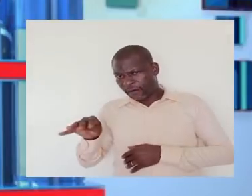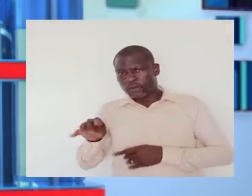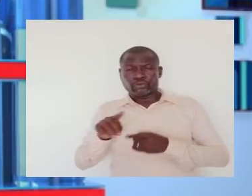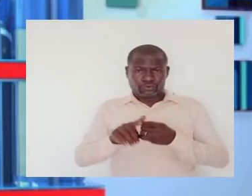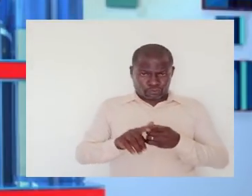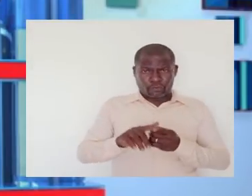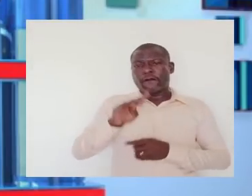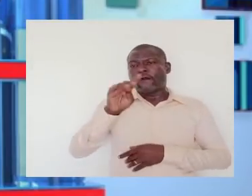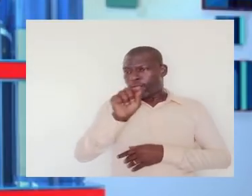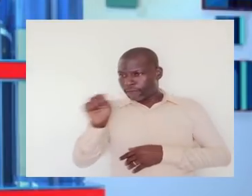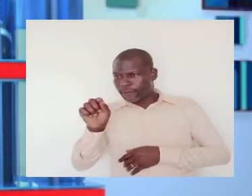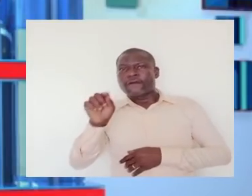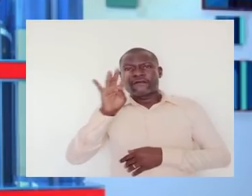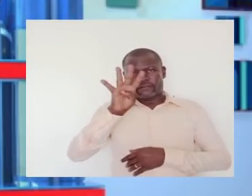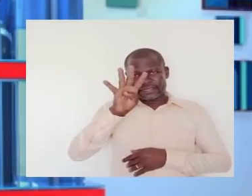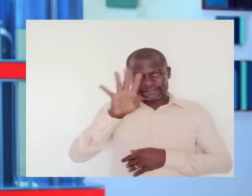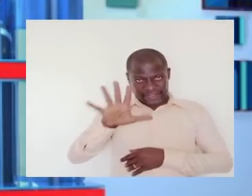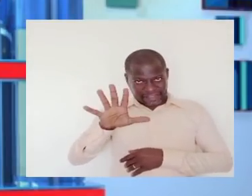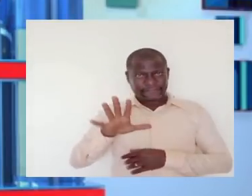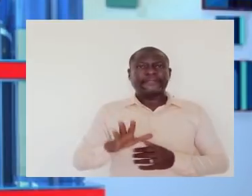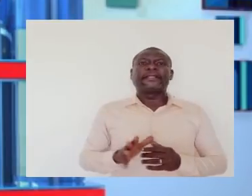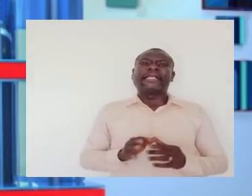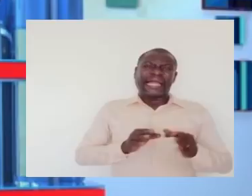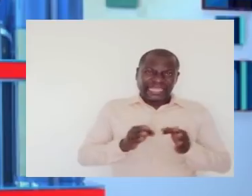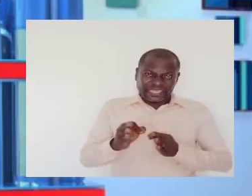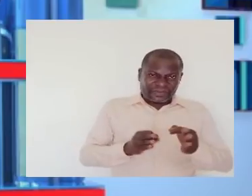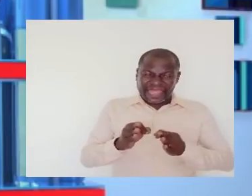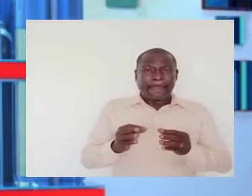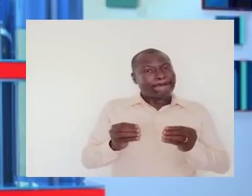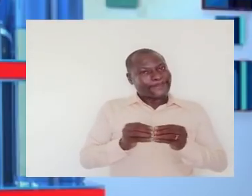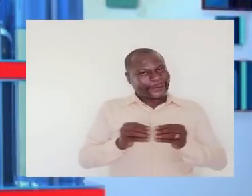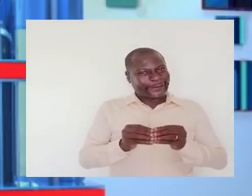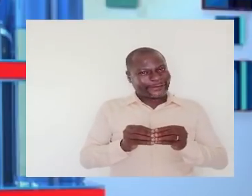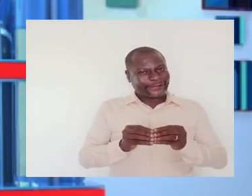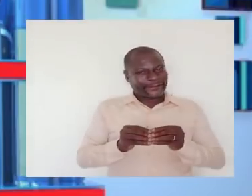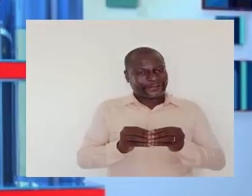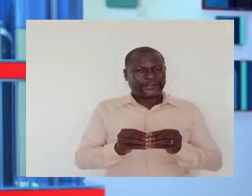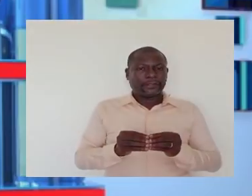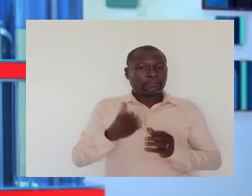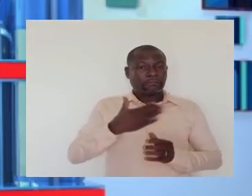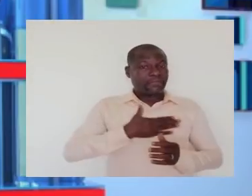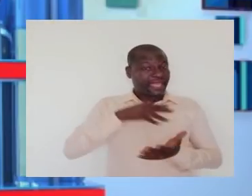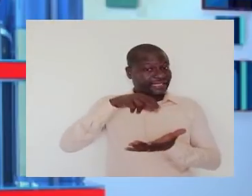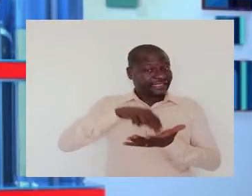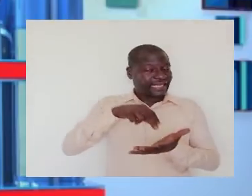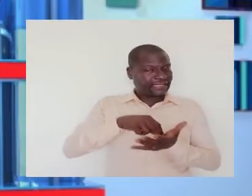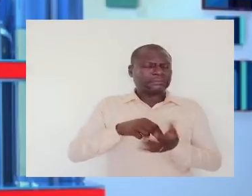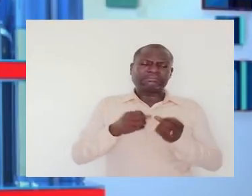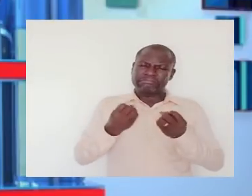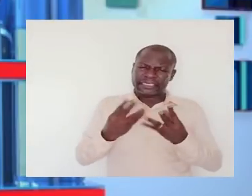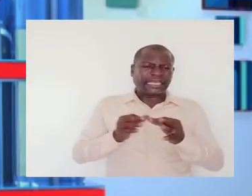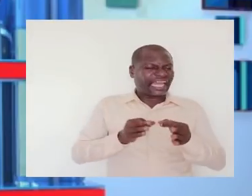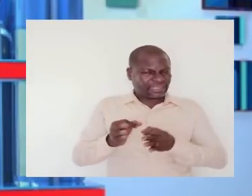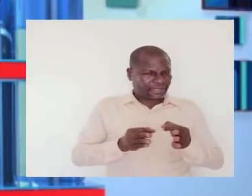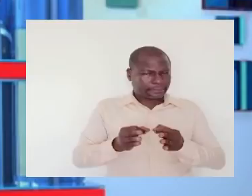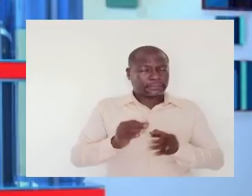asomafo onyuma etimie no echemo aduanan nan ene egina aduanan enum ho no na meno ade